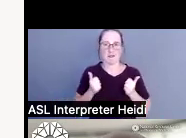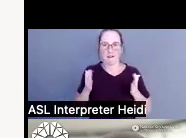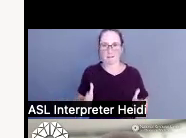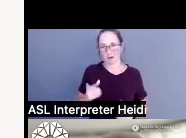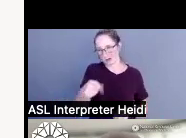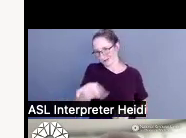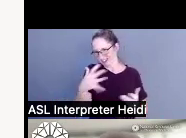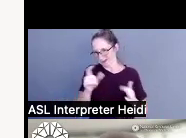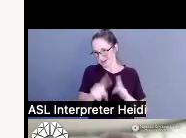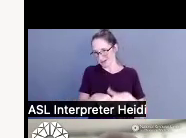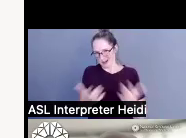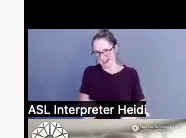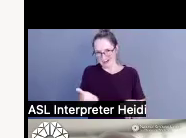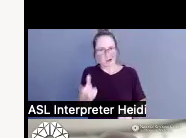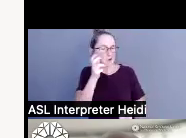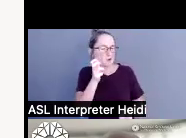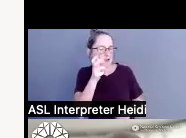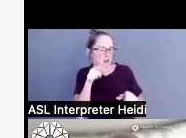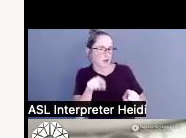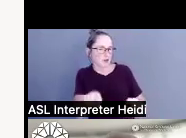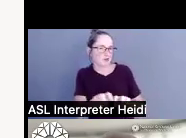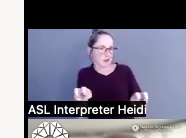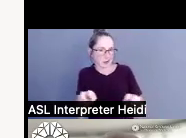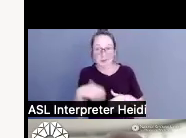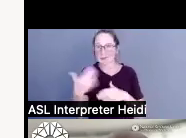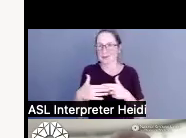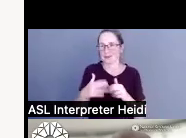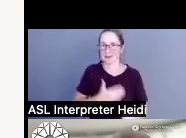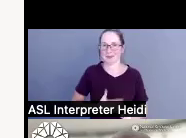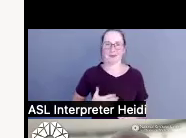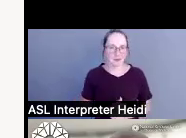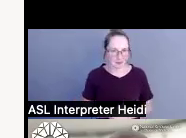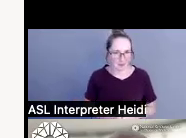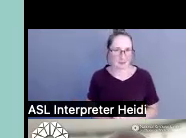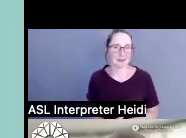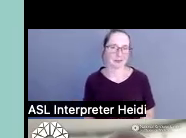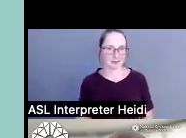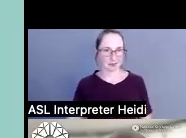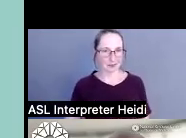you've already started hearing about through the panel. Next slide, please.